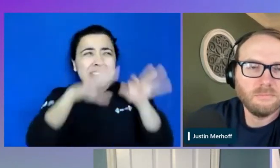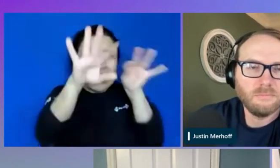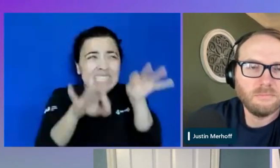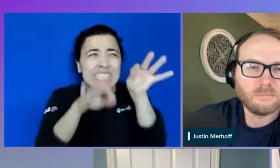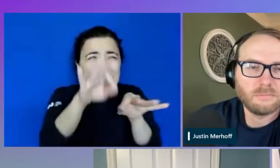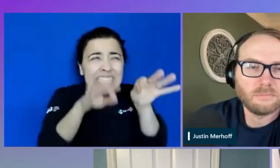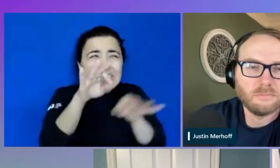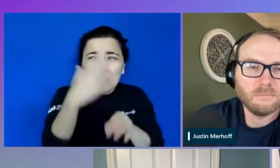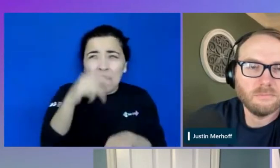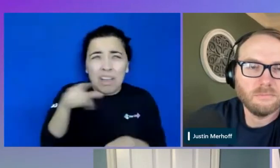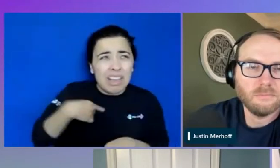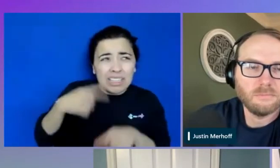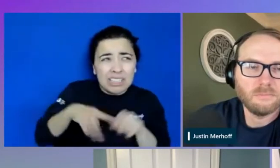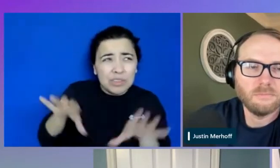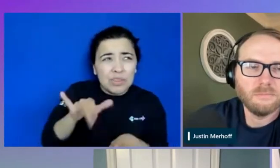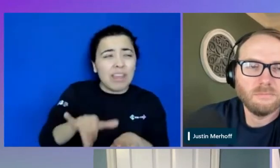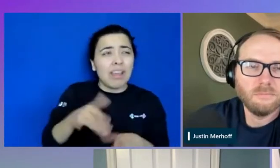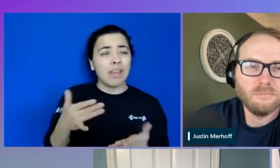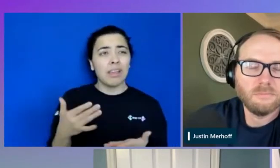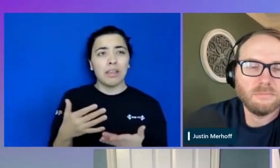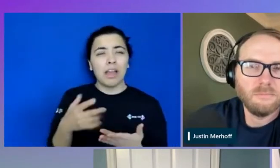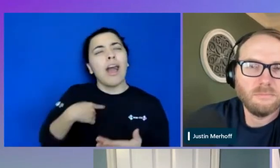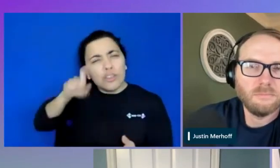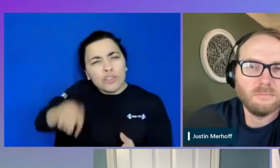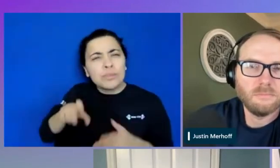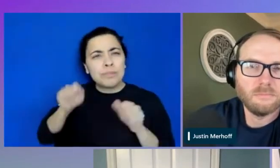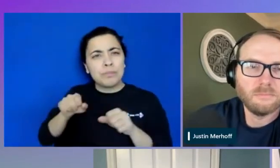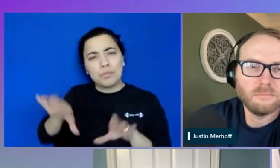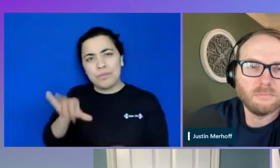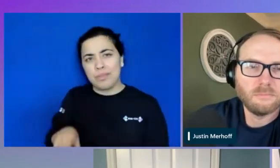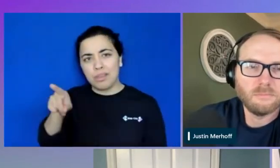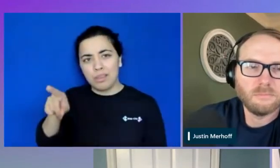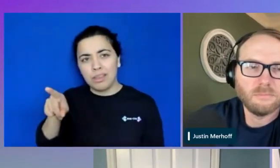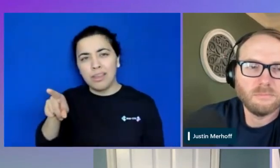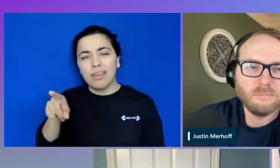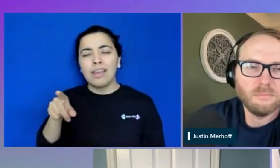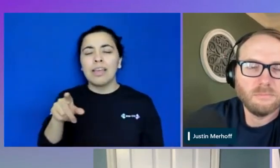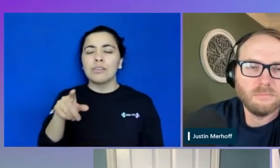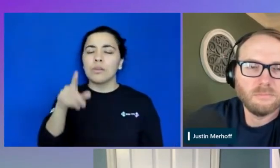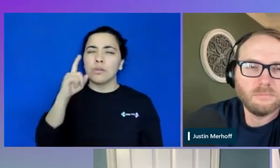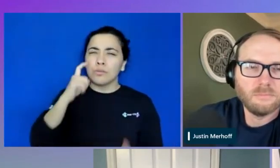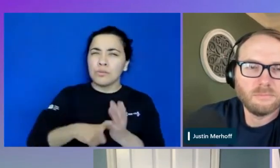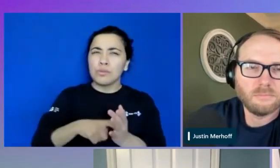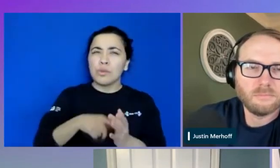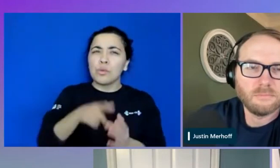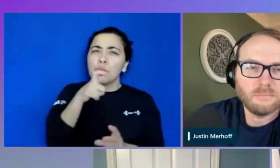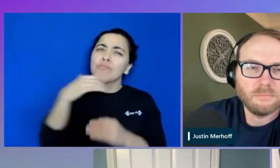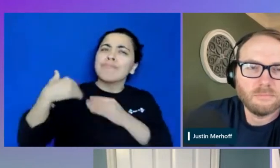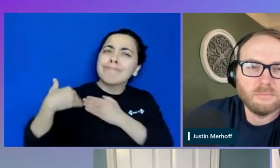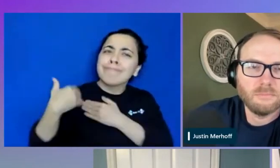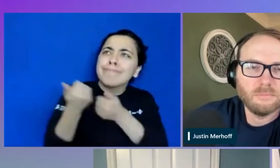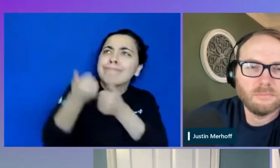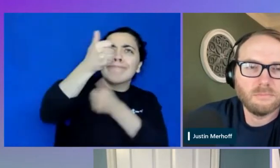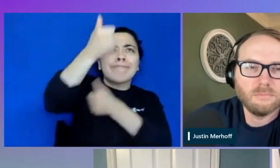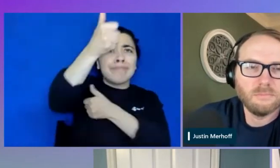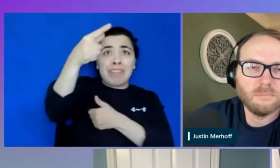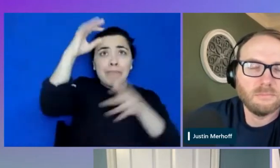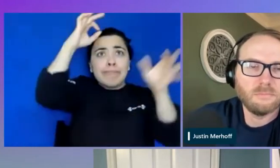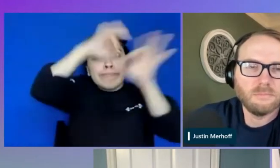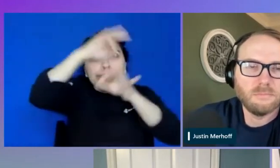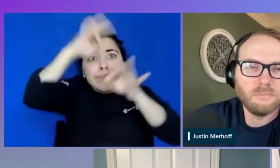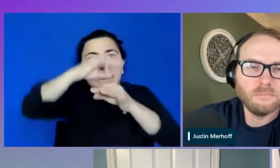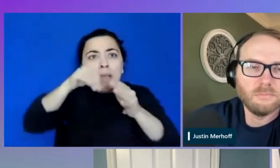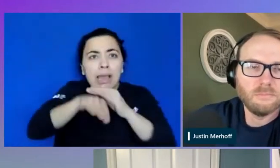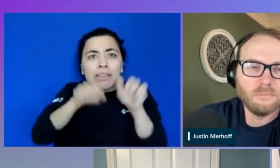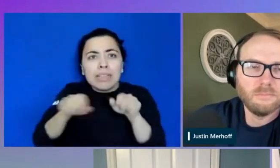it instead of doing it. And then it comes down to the people that are in charge don't have any idea about